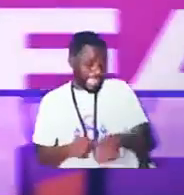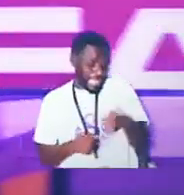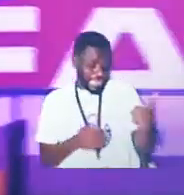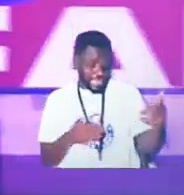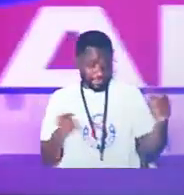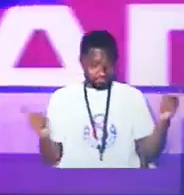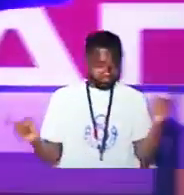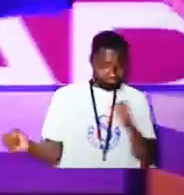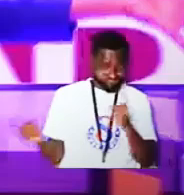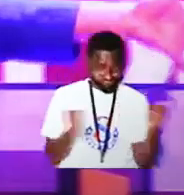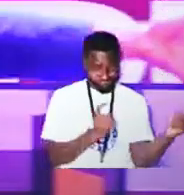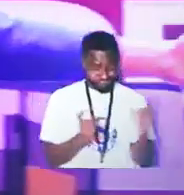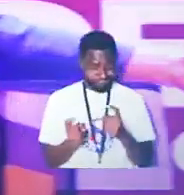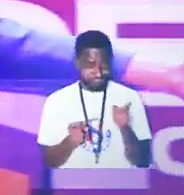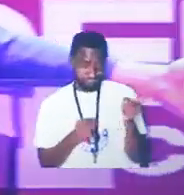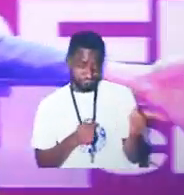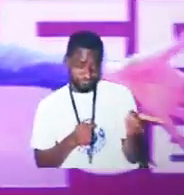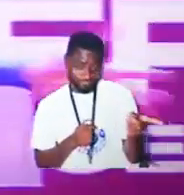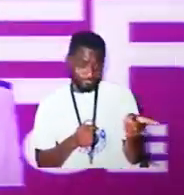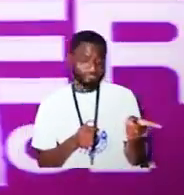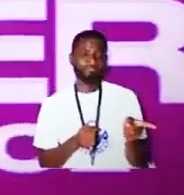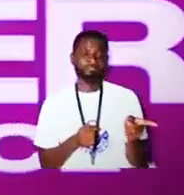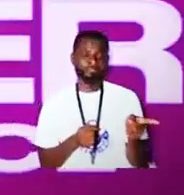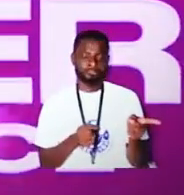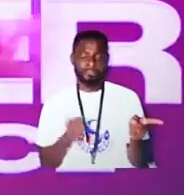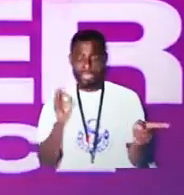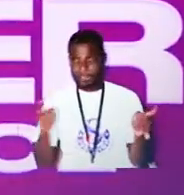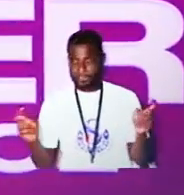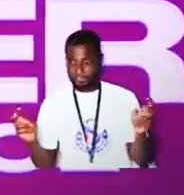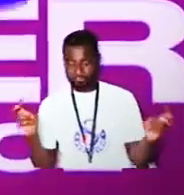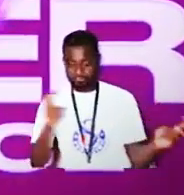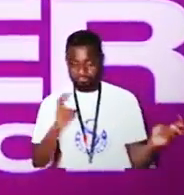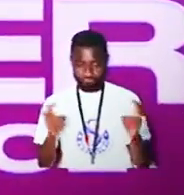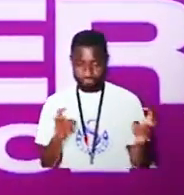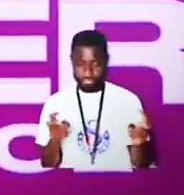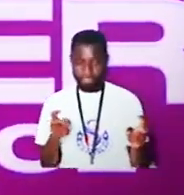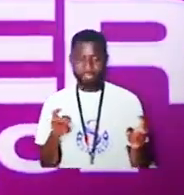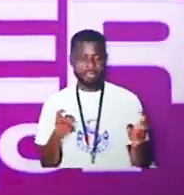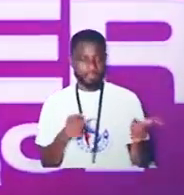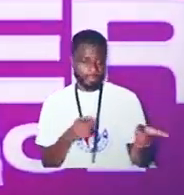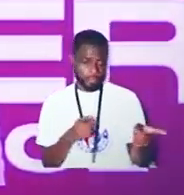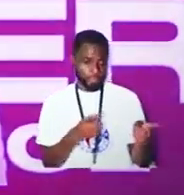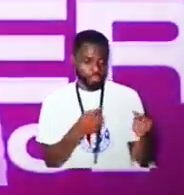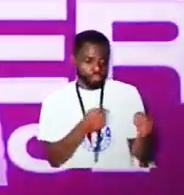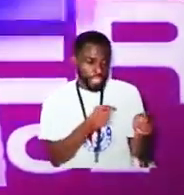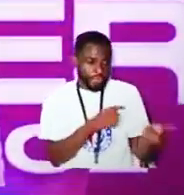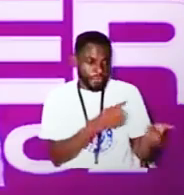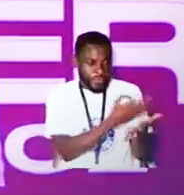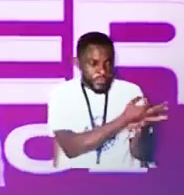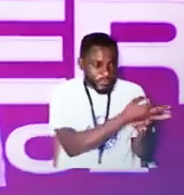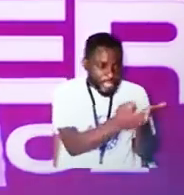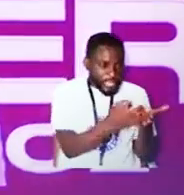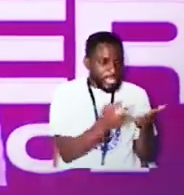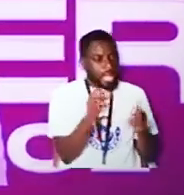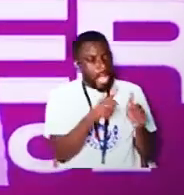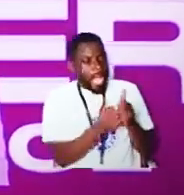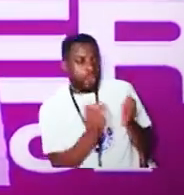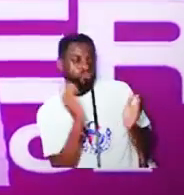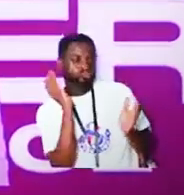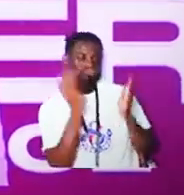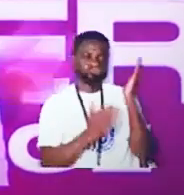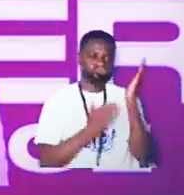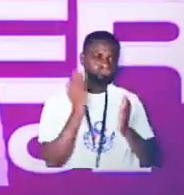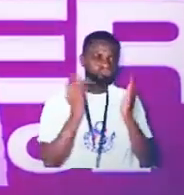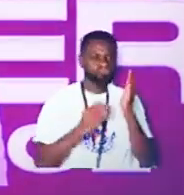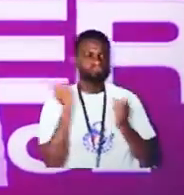be a victor in the matter messes up in the way the person speaks or